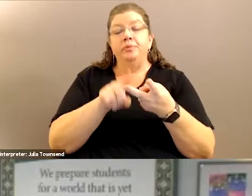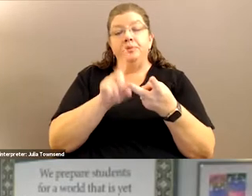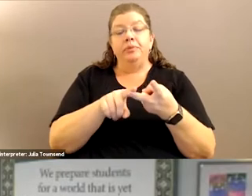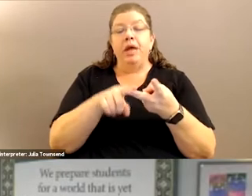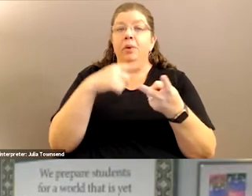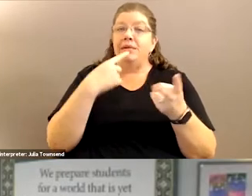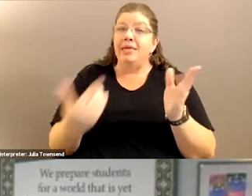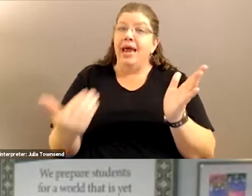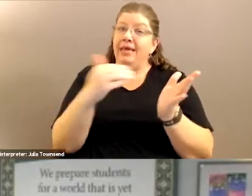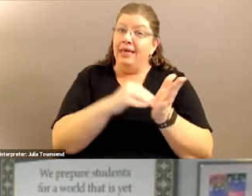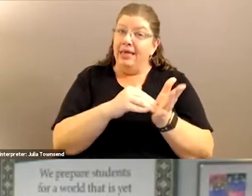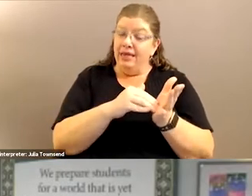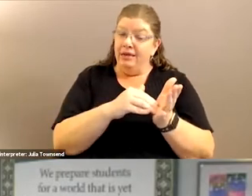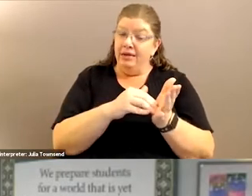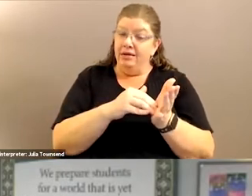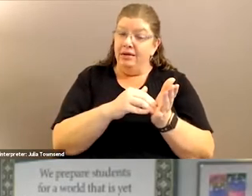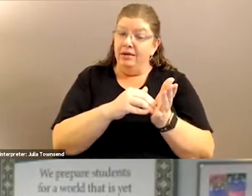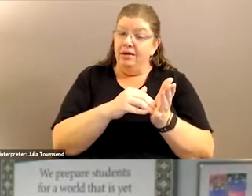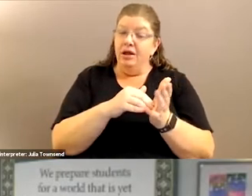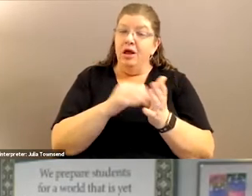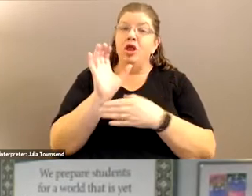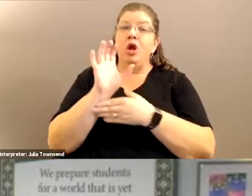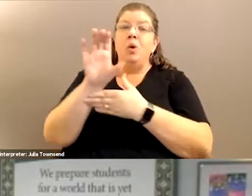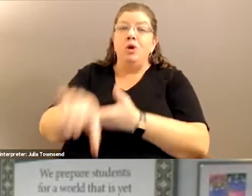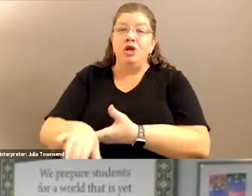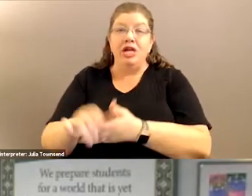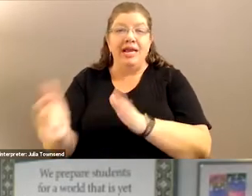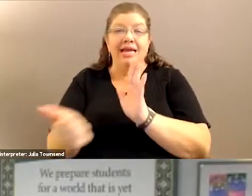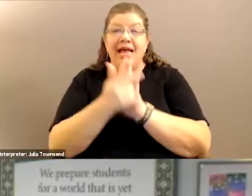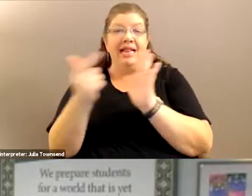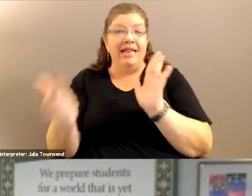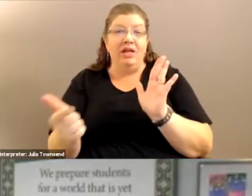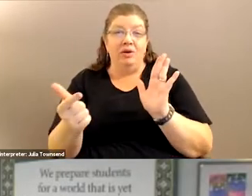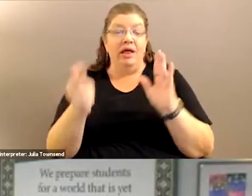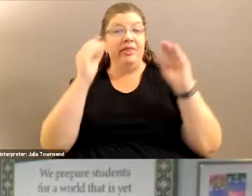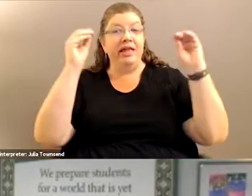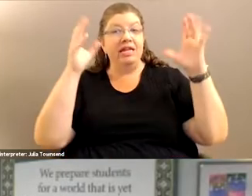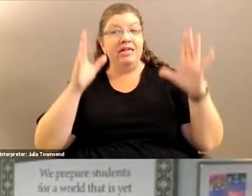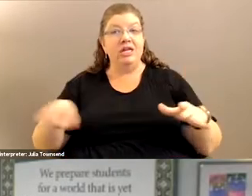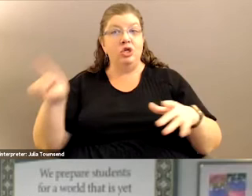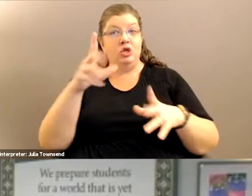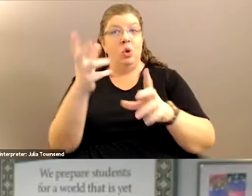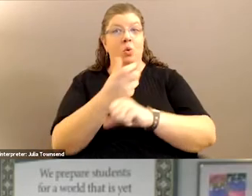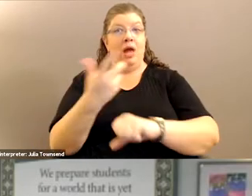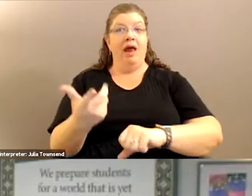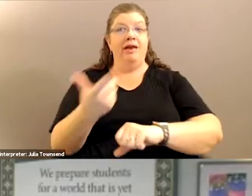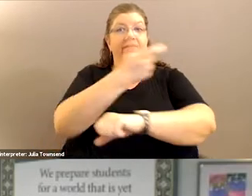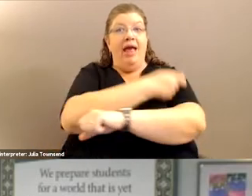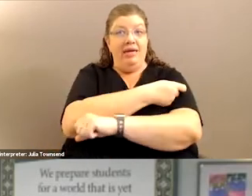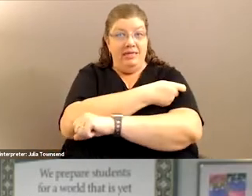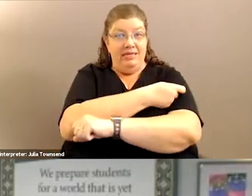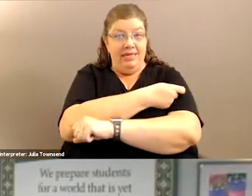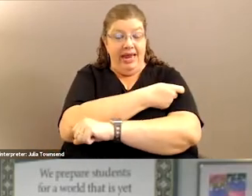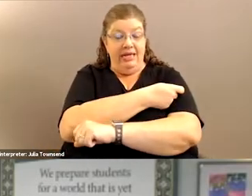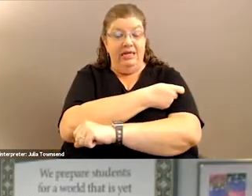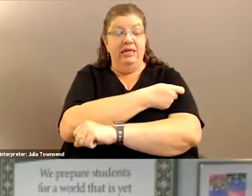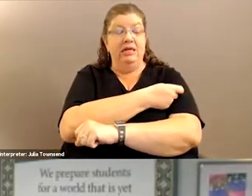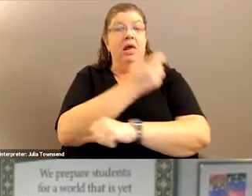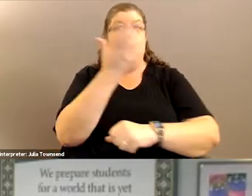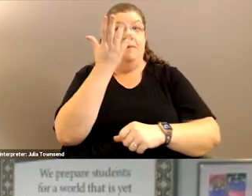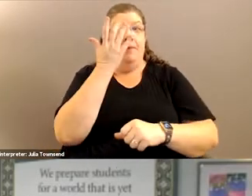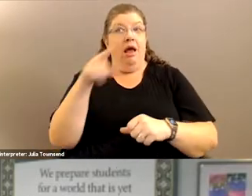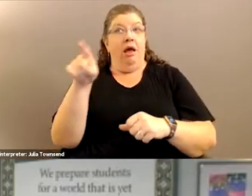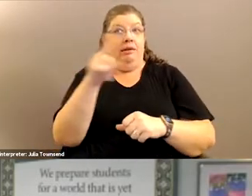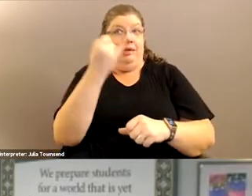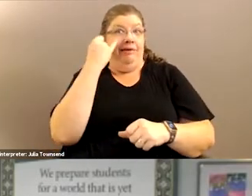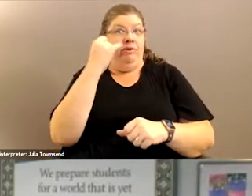again that coercion is illegal so the the teachers who got vaccinated that because they could lose